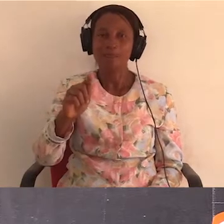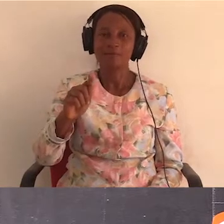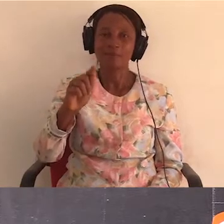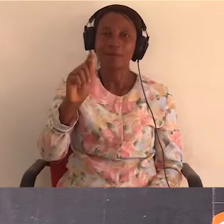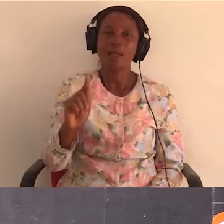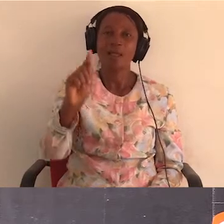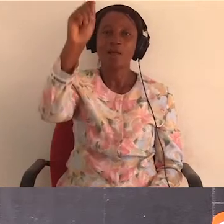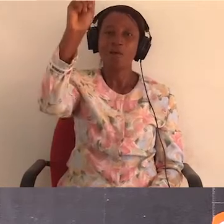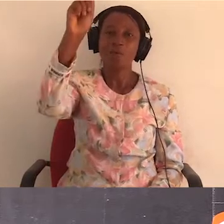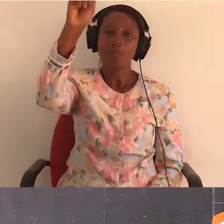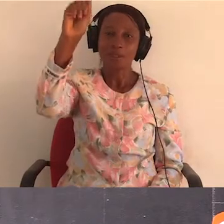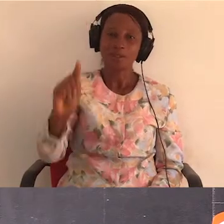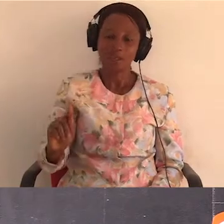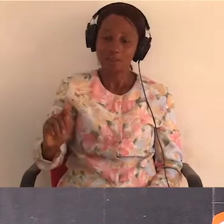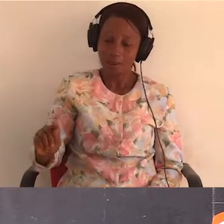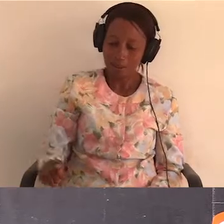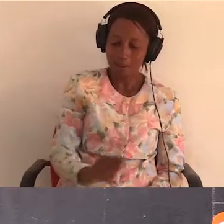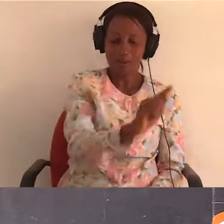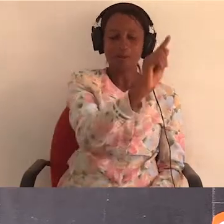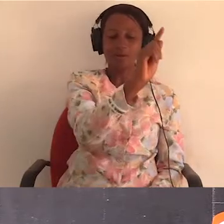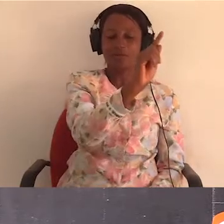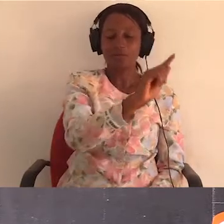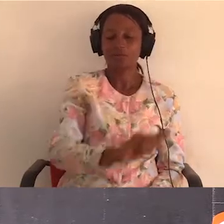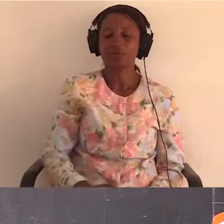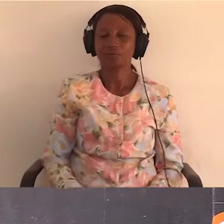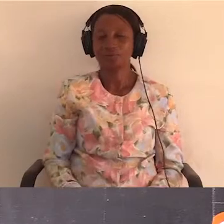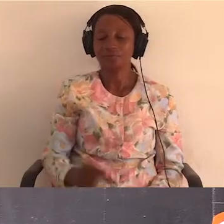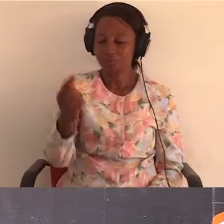Around, up, down, and a curve.